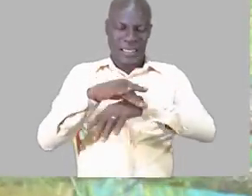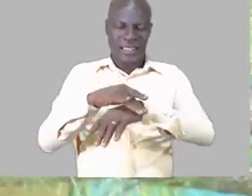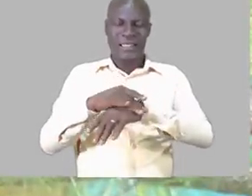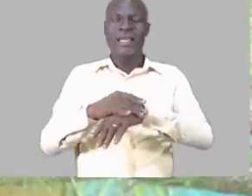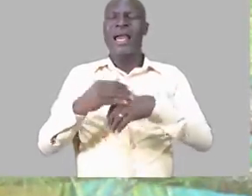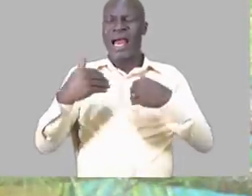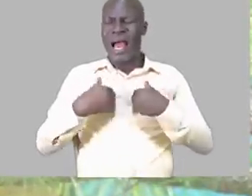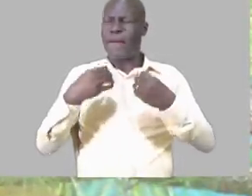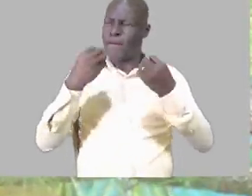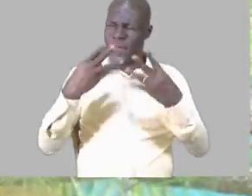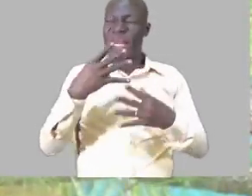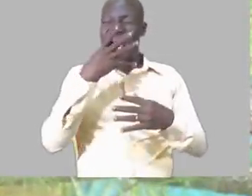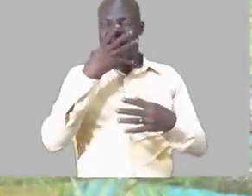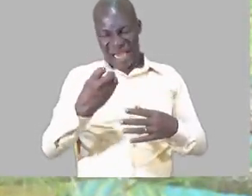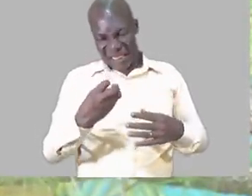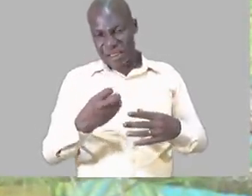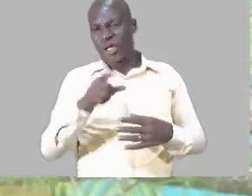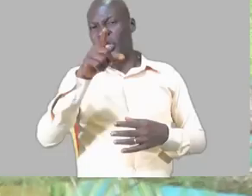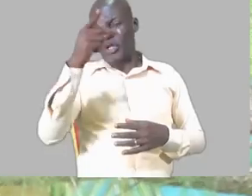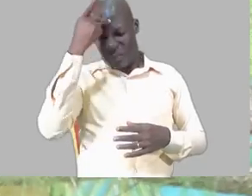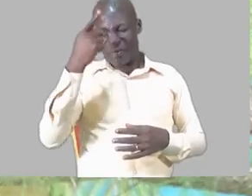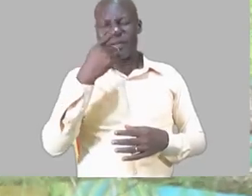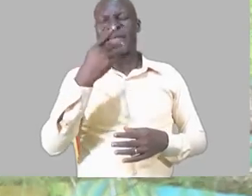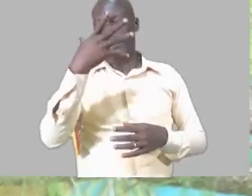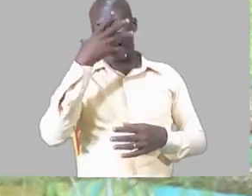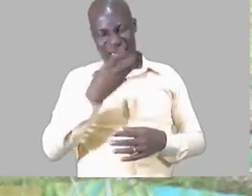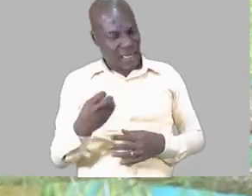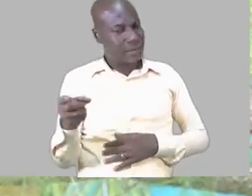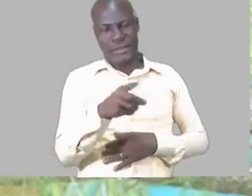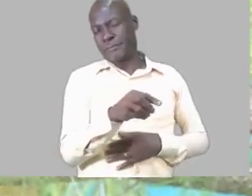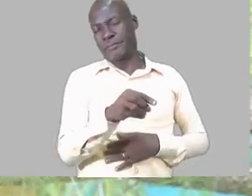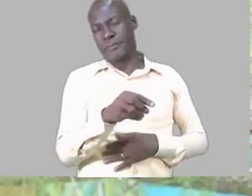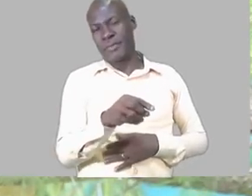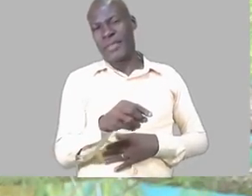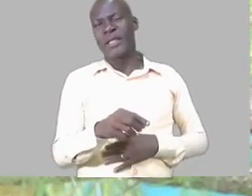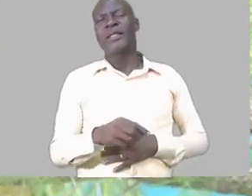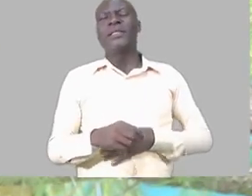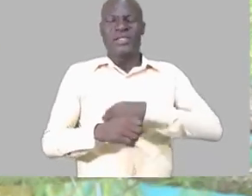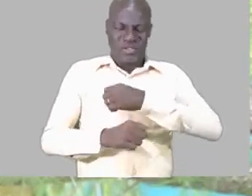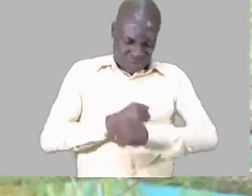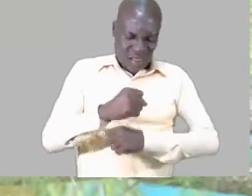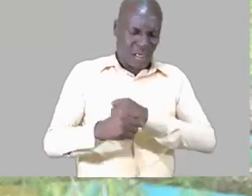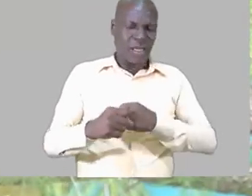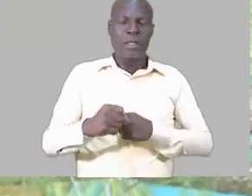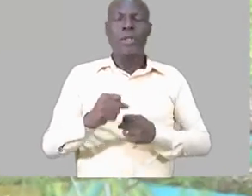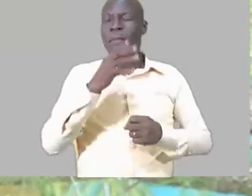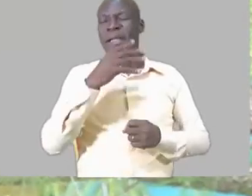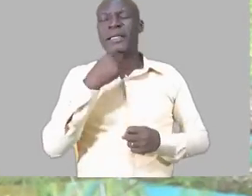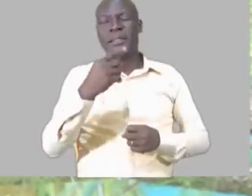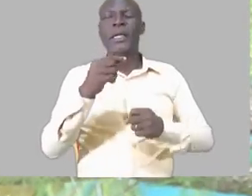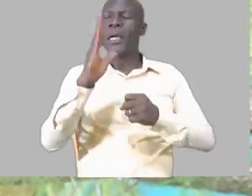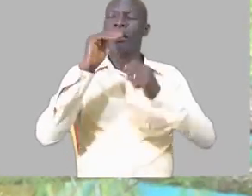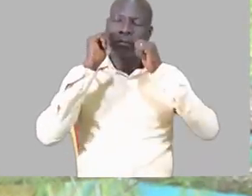enenam mo maame nom ade mo papa nom enhyira mo pre na maame enkankyo se awradi